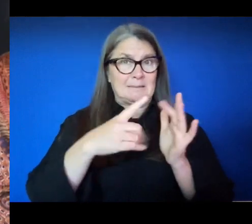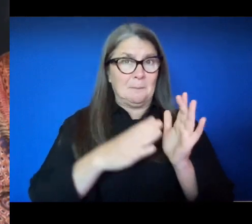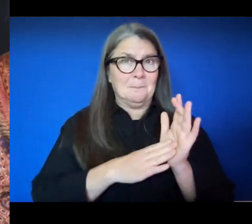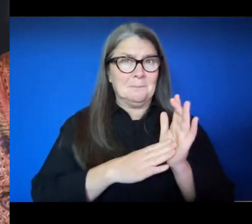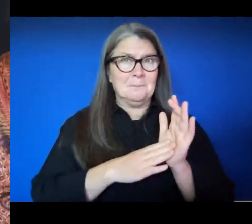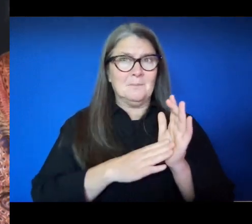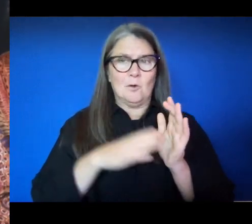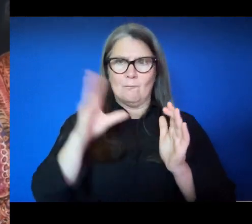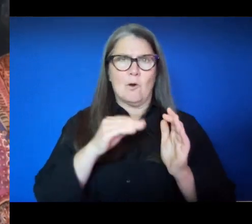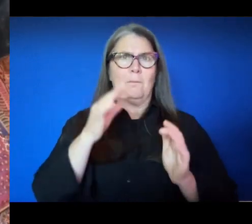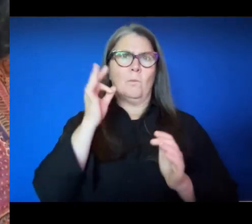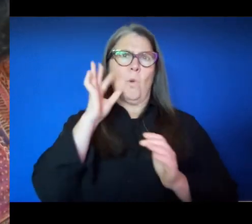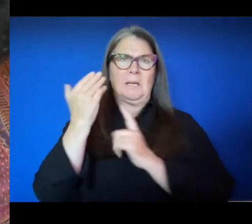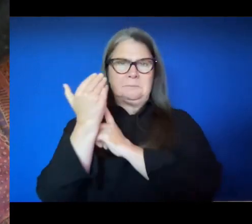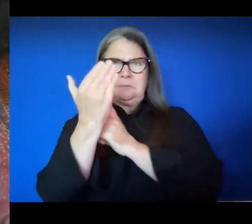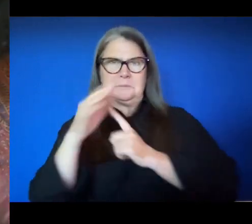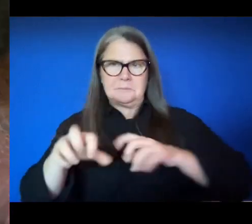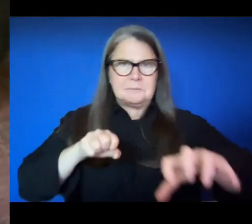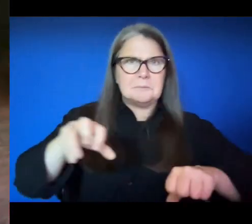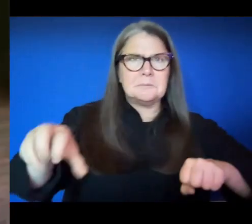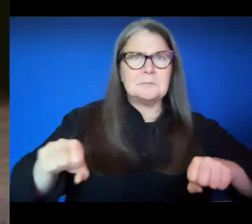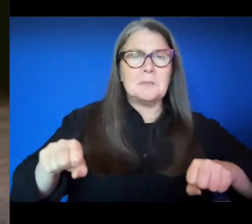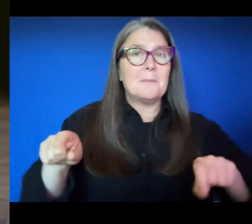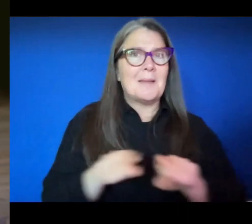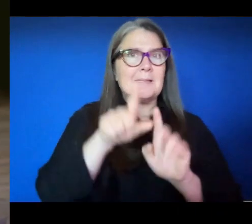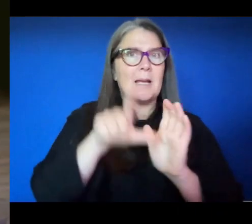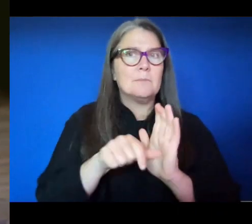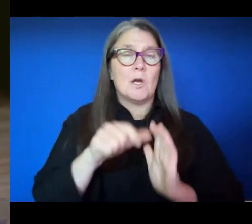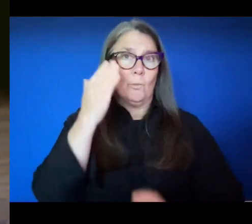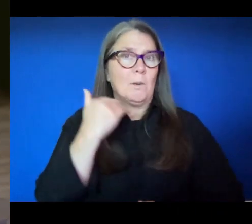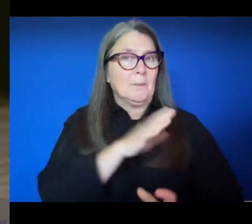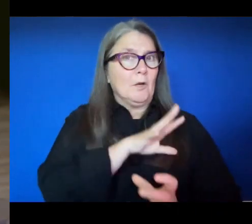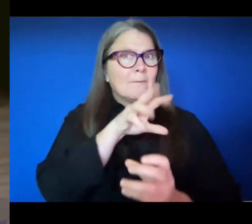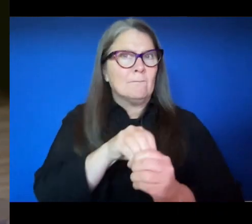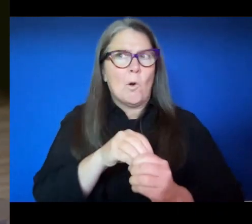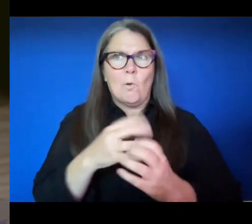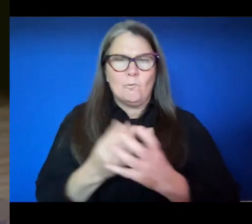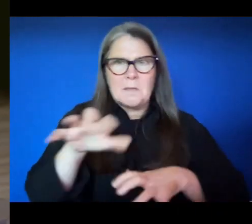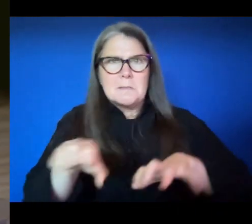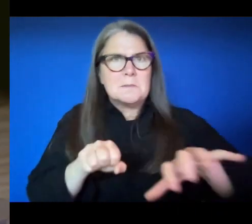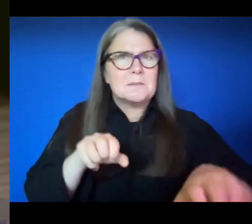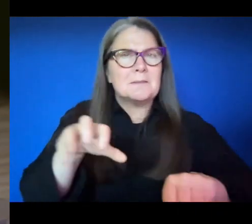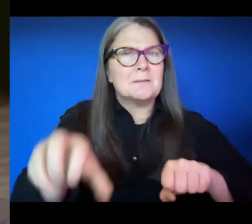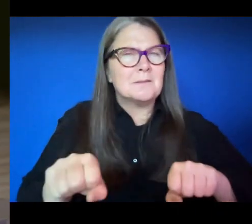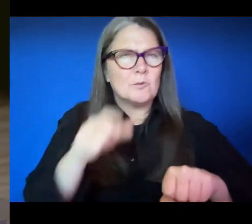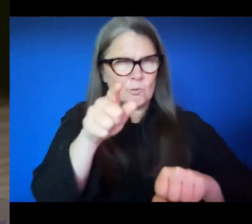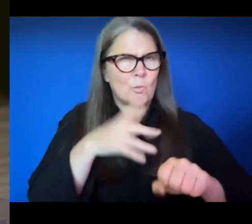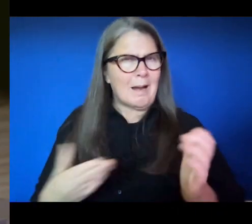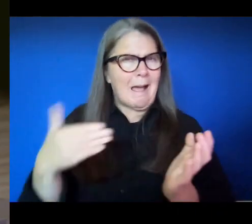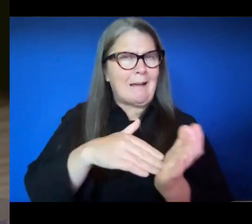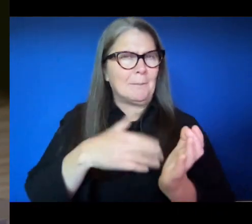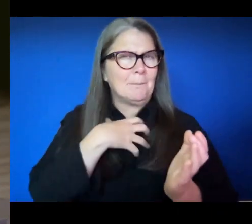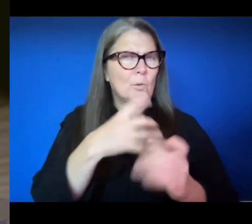to that a little bit? Yep. So I guess I was thinking with this body of work, like I've